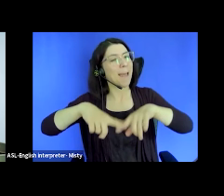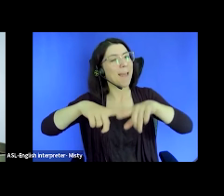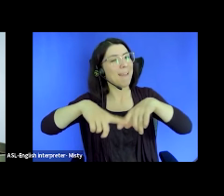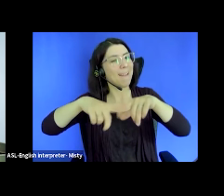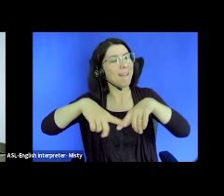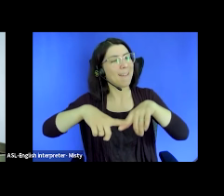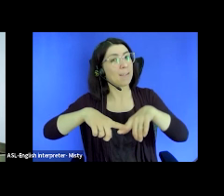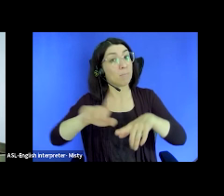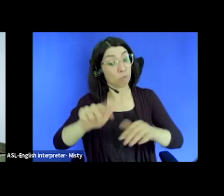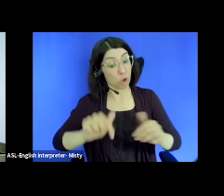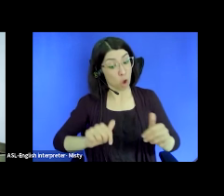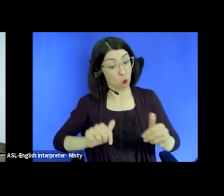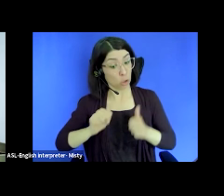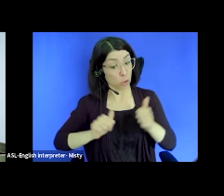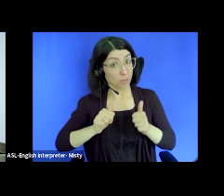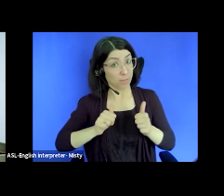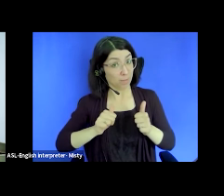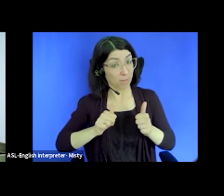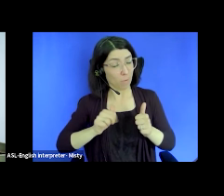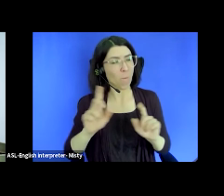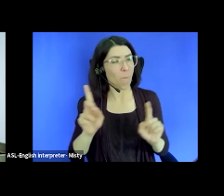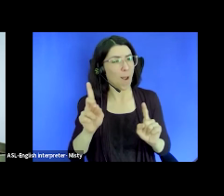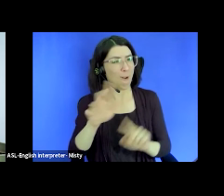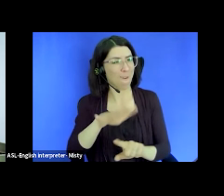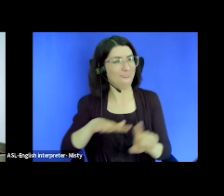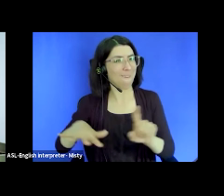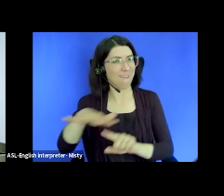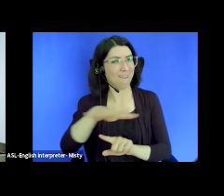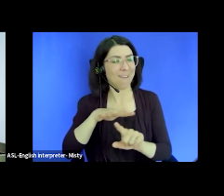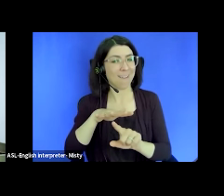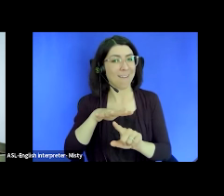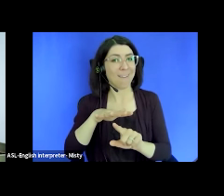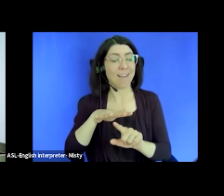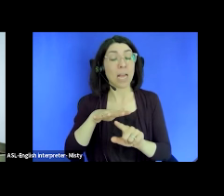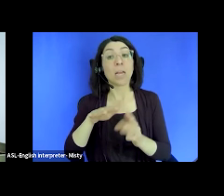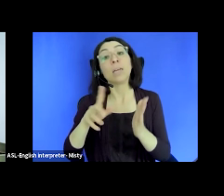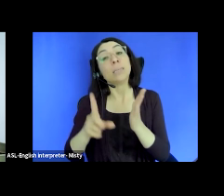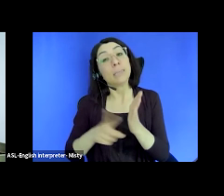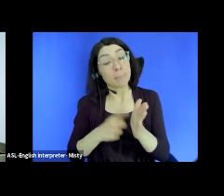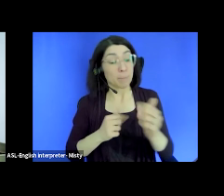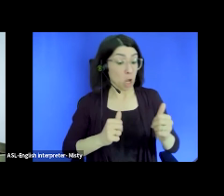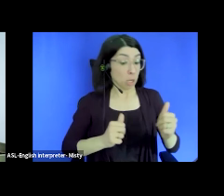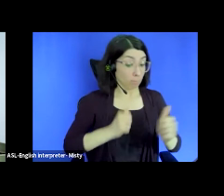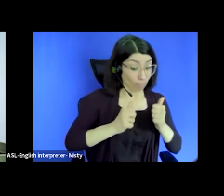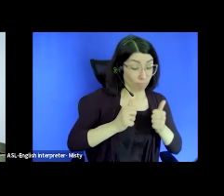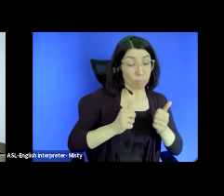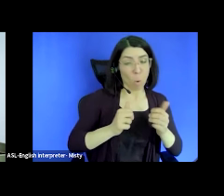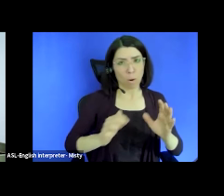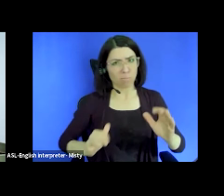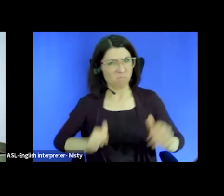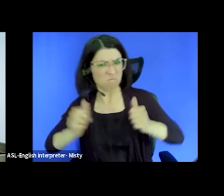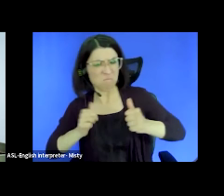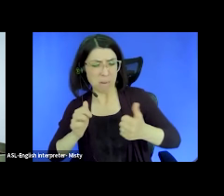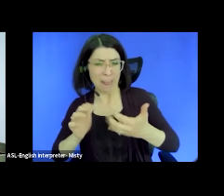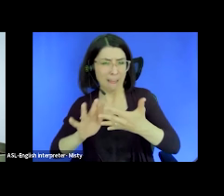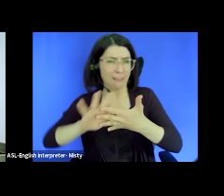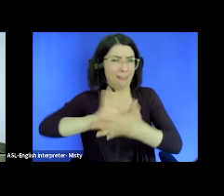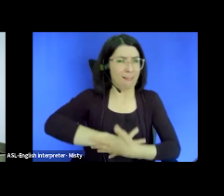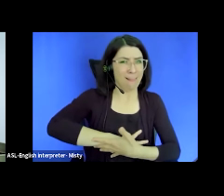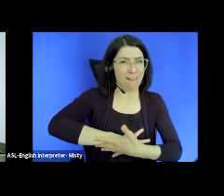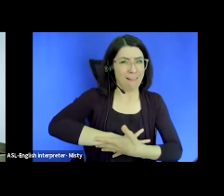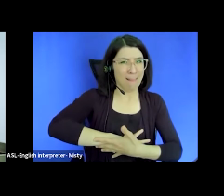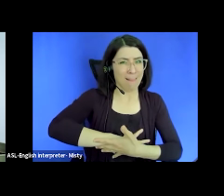with. Sometimes it can be a little bit of a blur between assertiveness and aggressiveness, or it can be perceived that way, especially